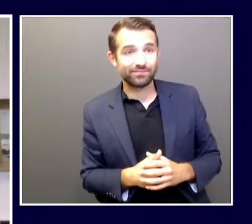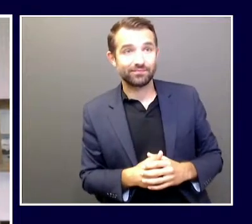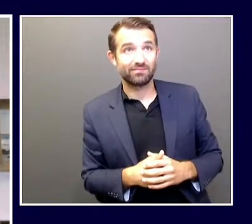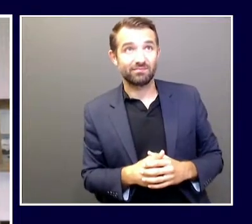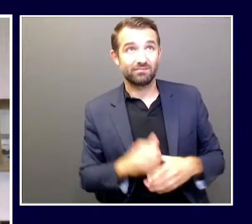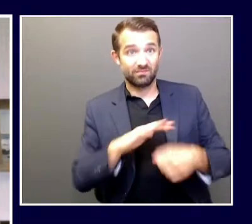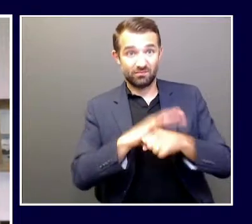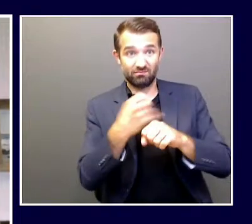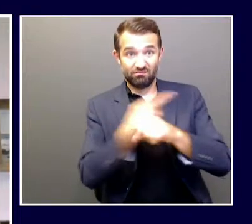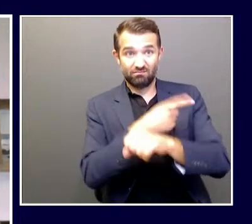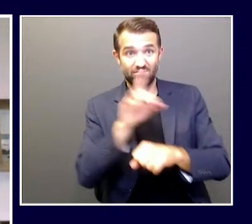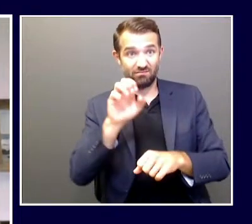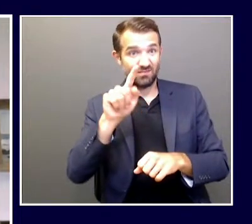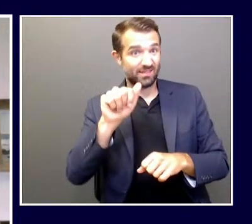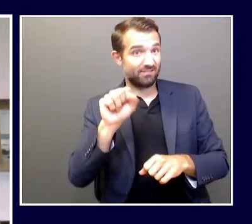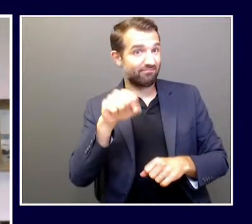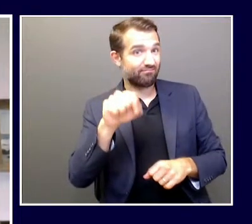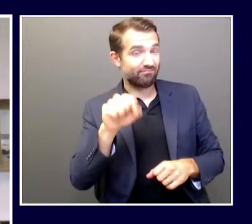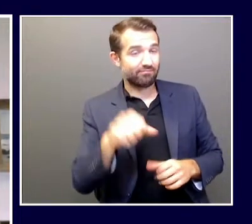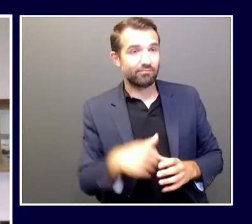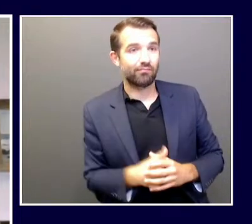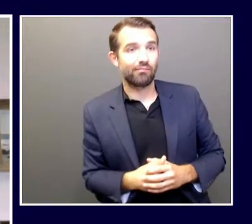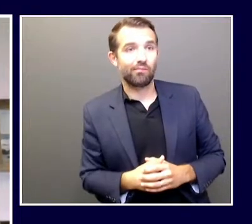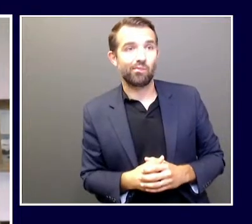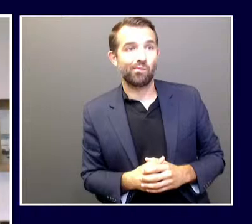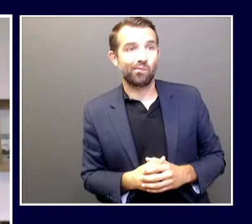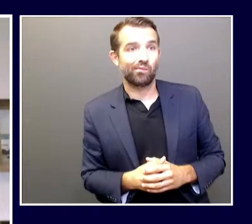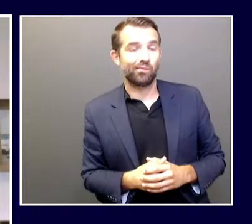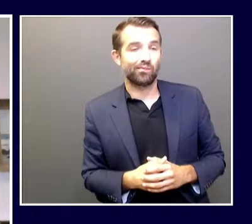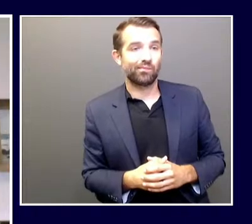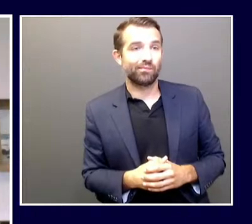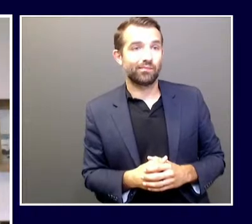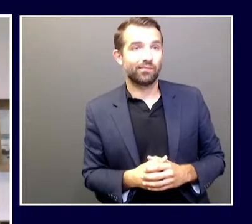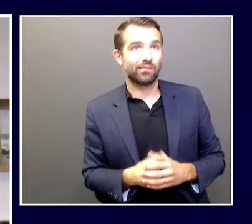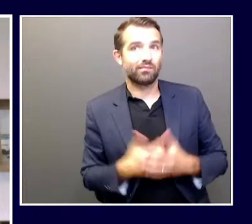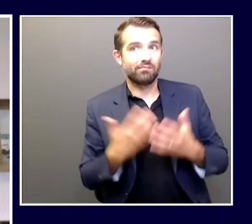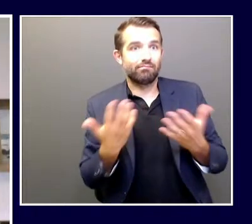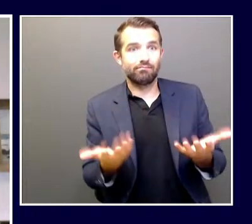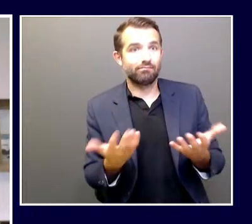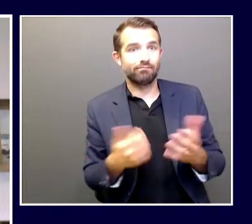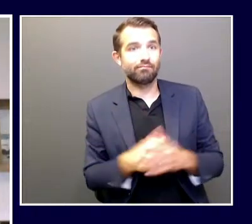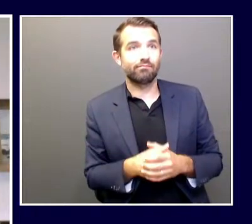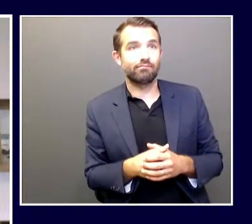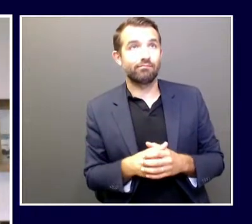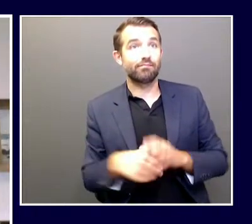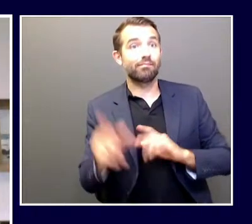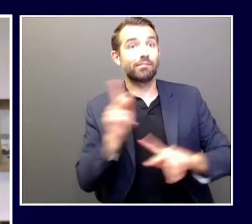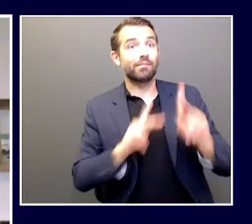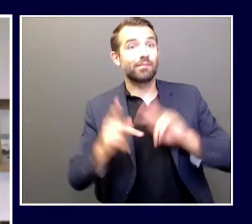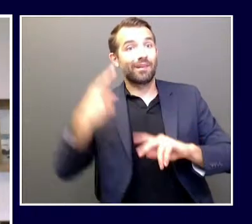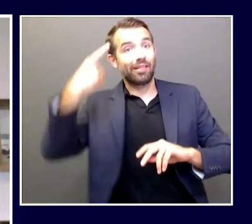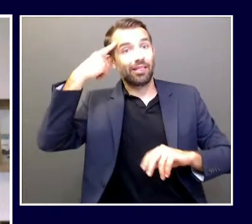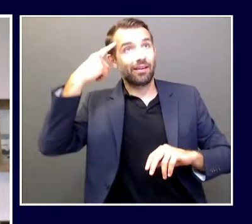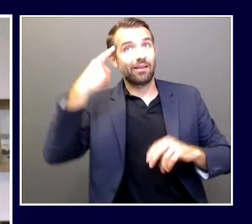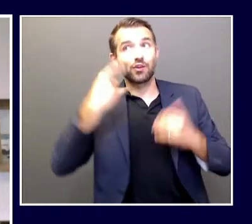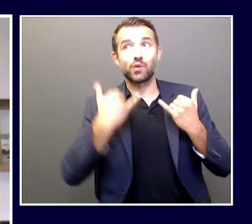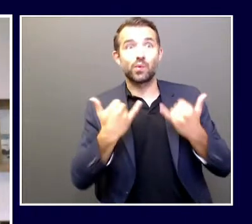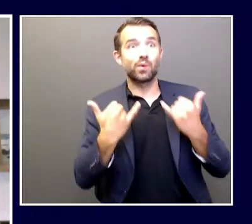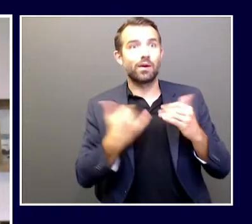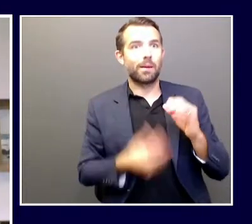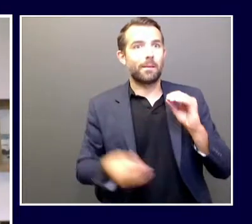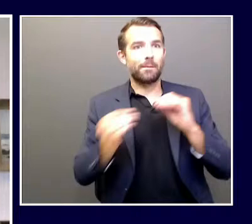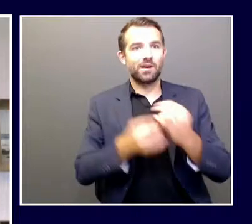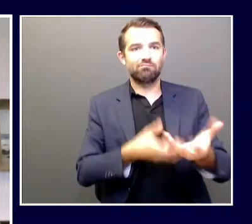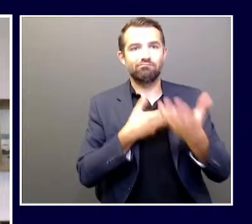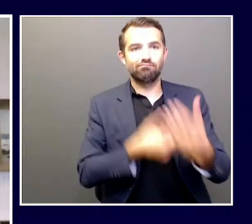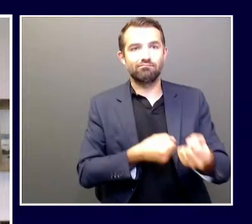relative safety, or more sense that the vaccines are indeed safe. I've had a bunch of people email me or tweet at me saying, hey, I wasn't sure,